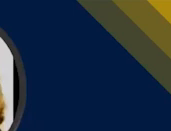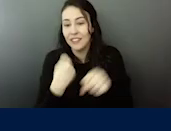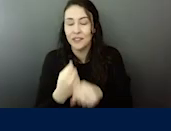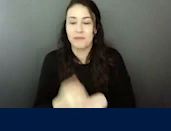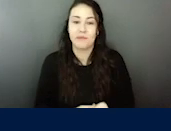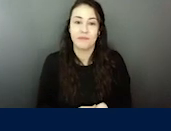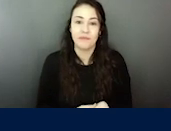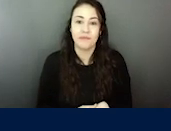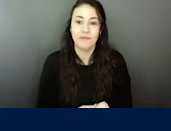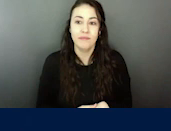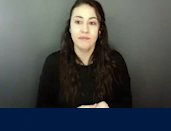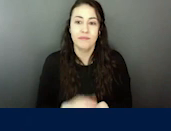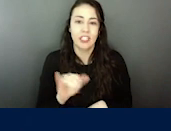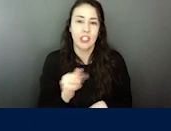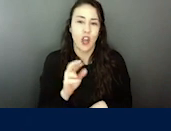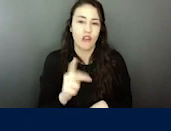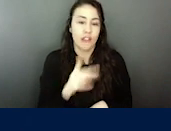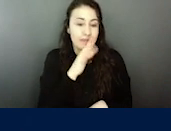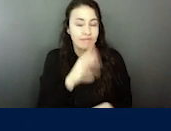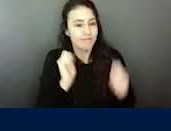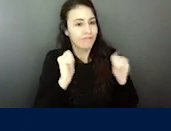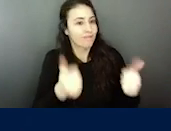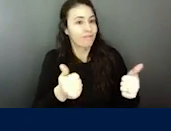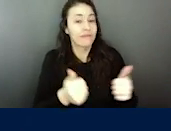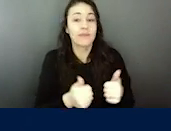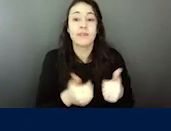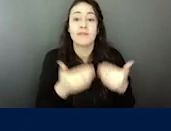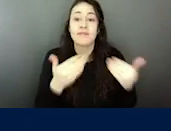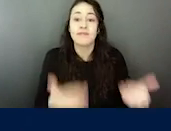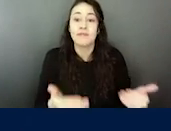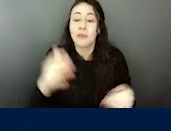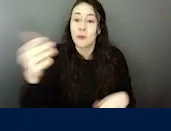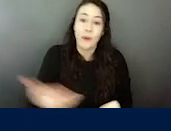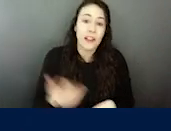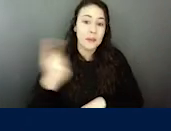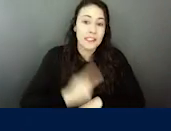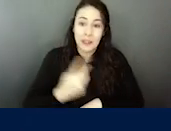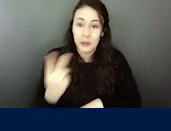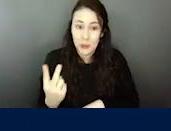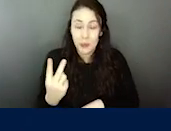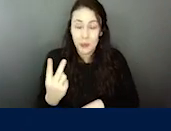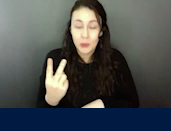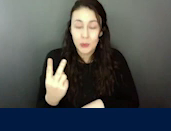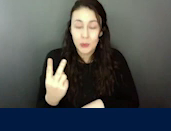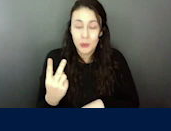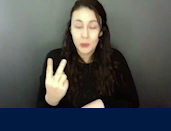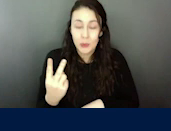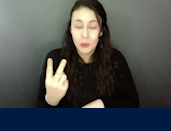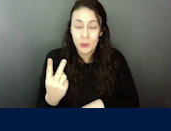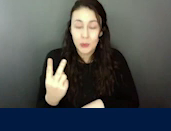Right on. And without any further delay, welcome to day two of the 10th annual SLO